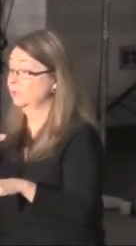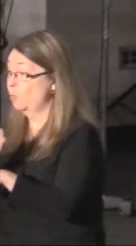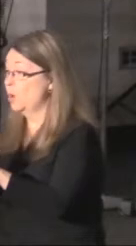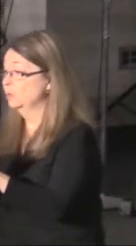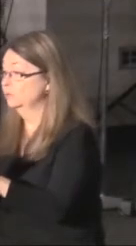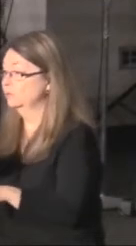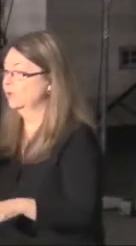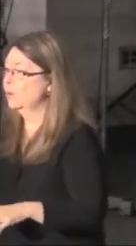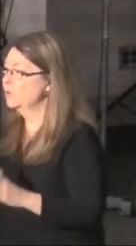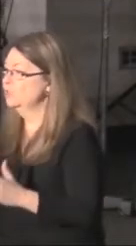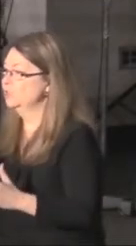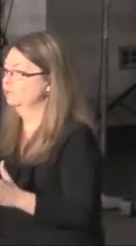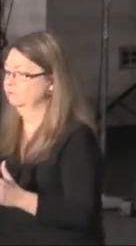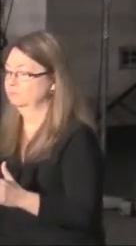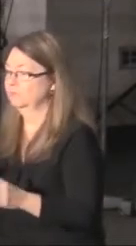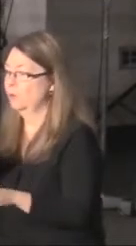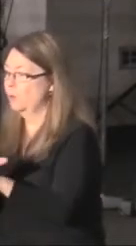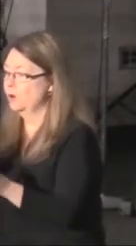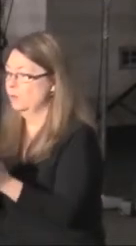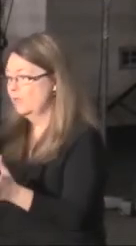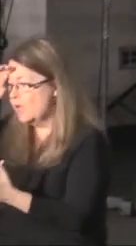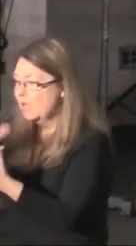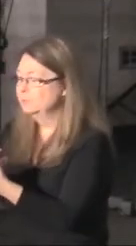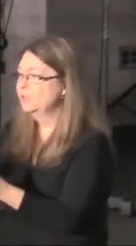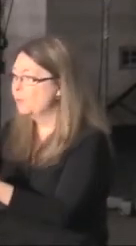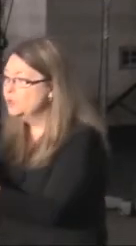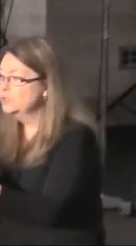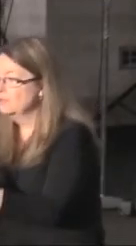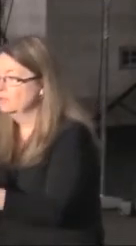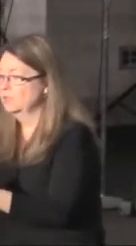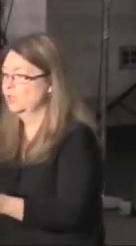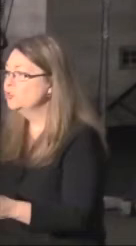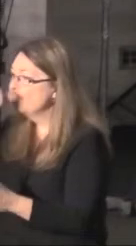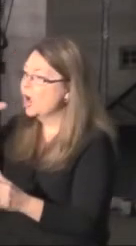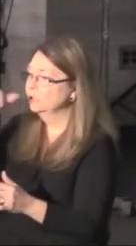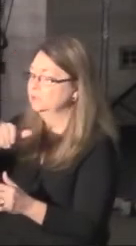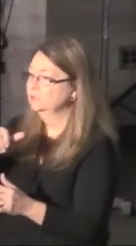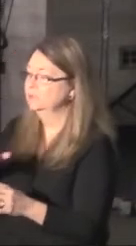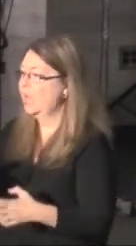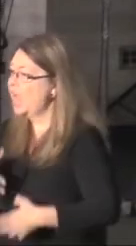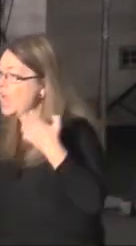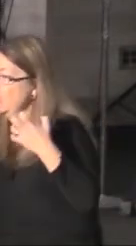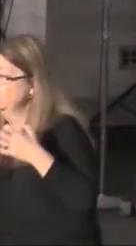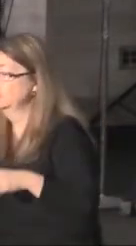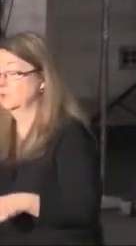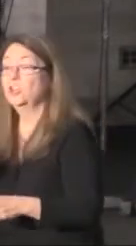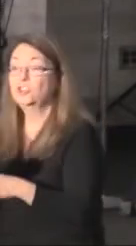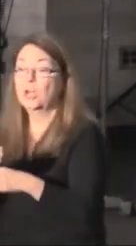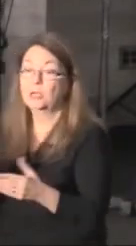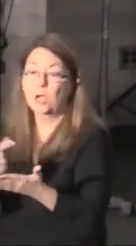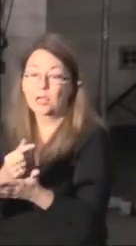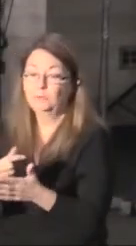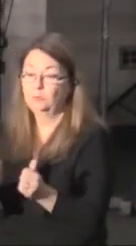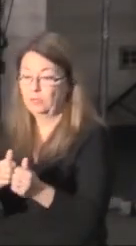with a husband who was overly abusive and went into drunken rages, and he went and he shared the gospel with him at his house, and he